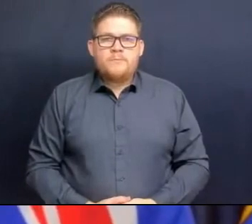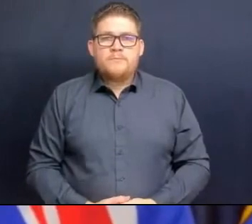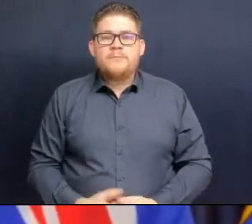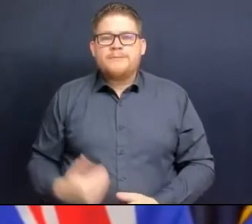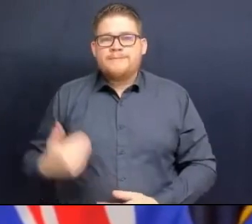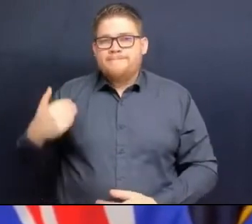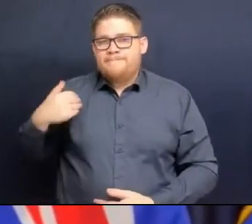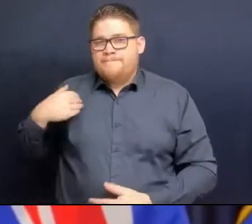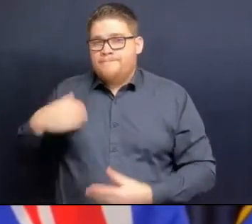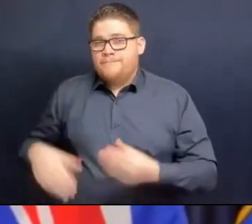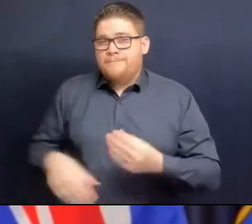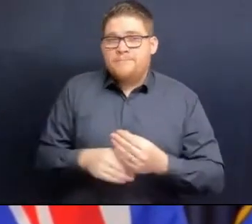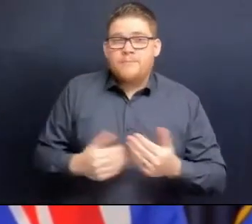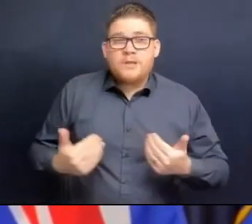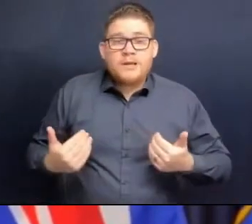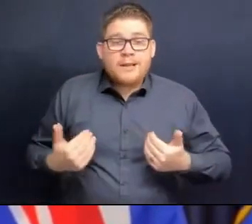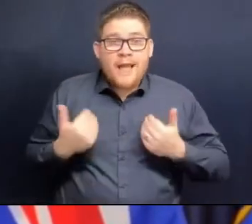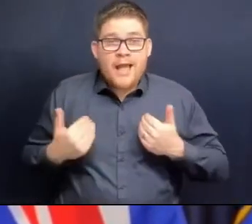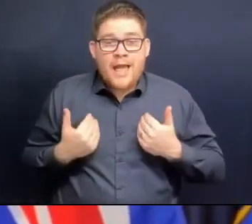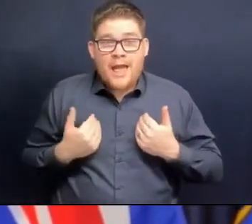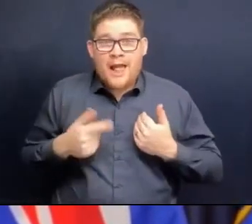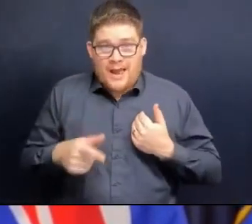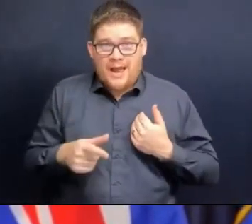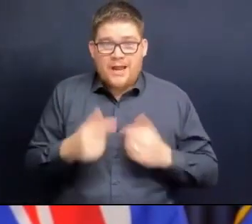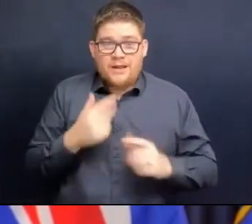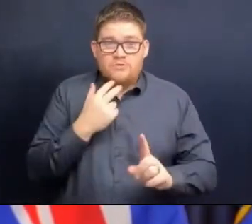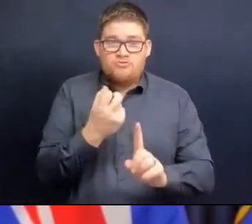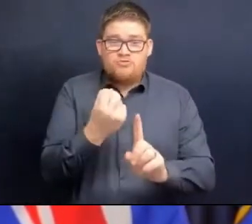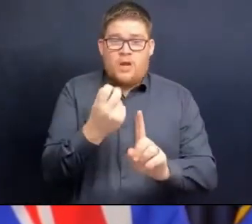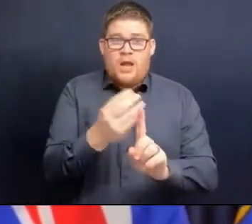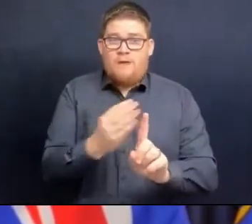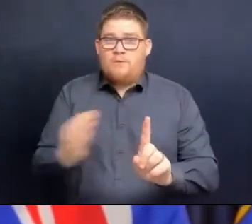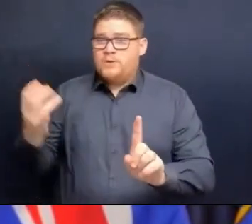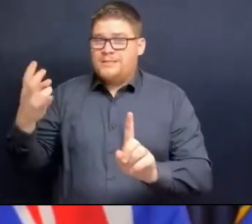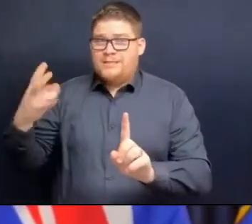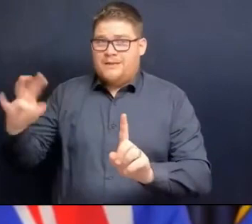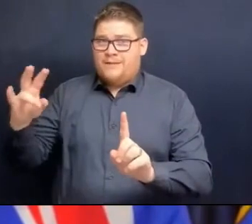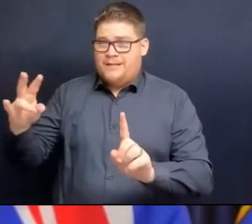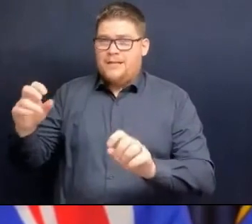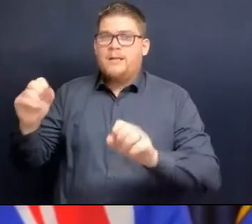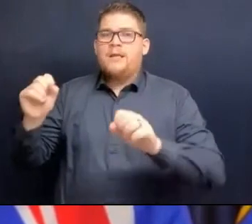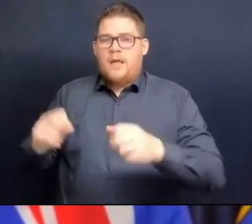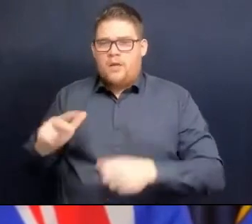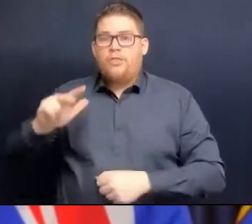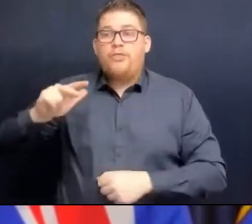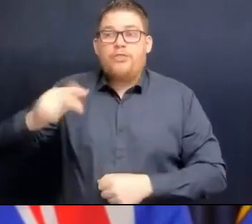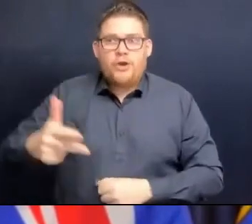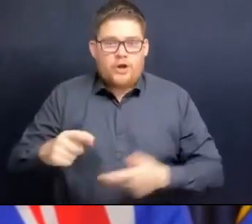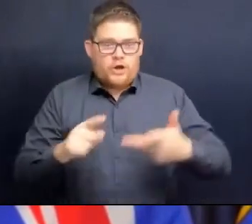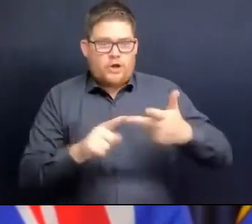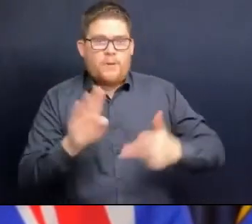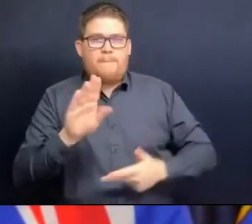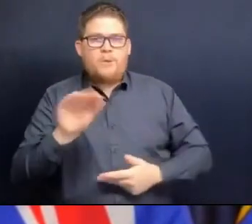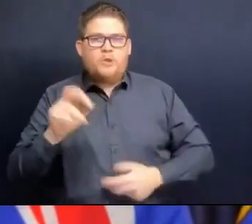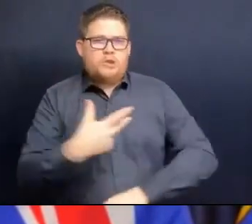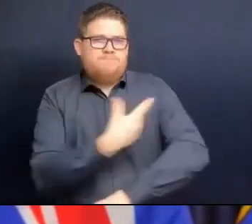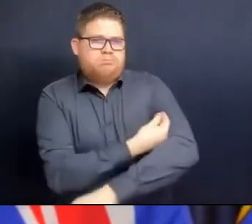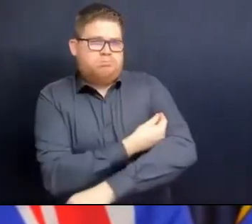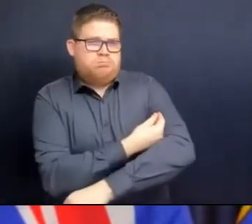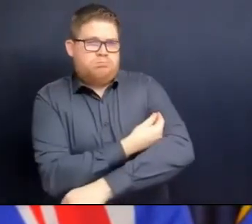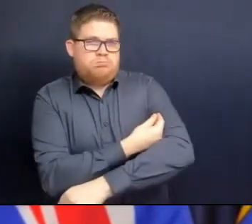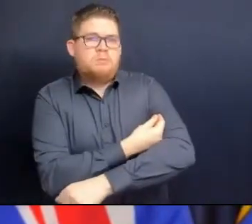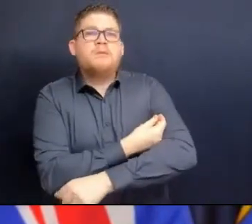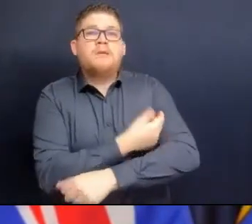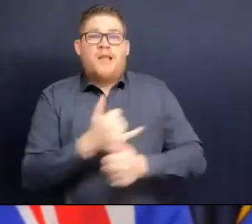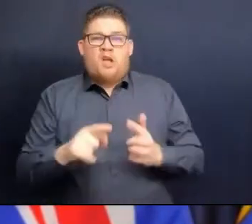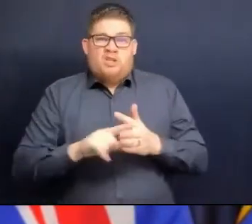of young people 12 to 17 who are now eligible for booster doses. We have about 850,000 people who have received